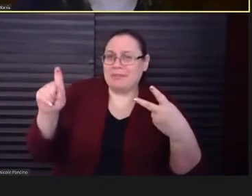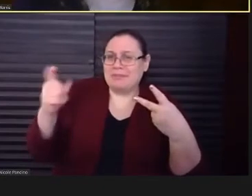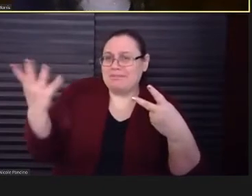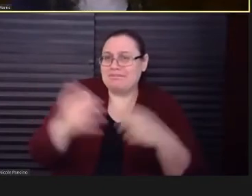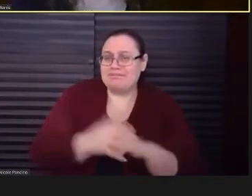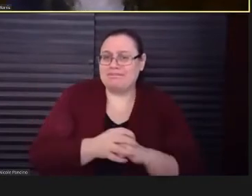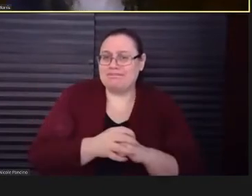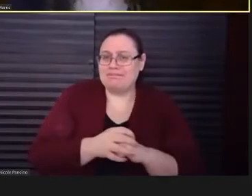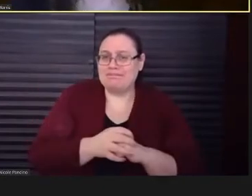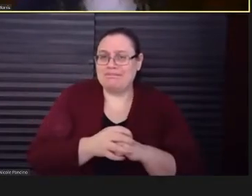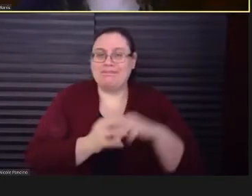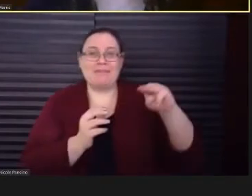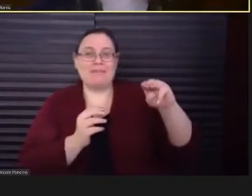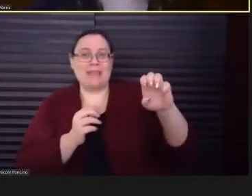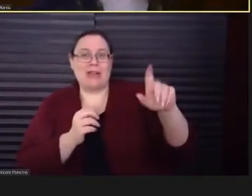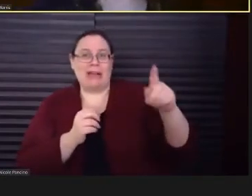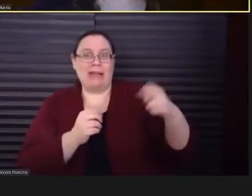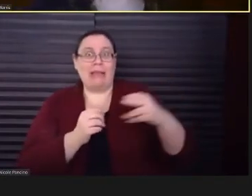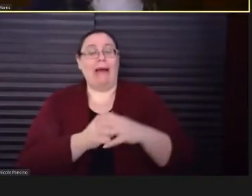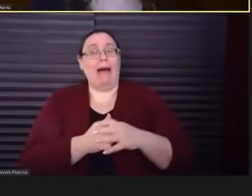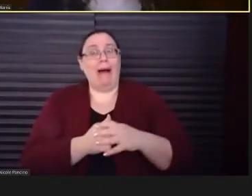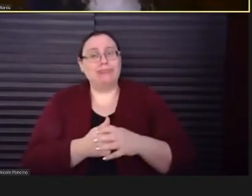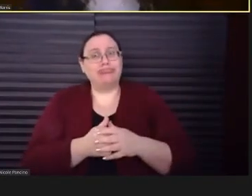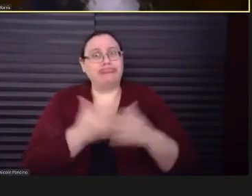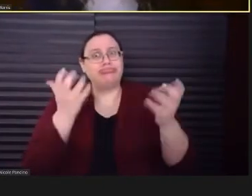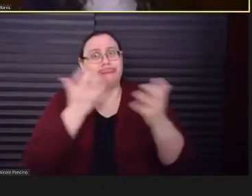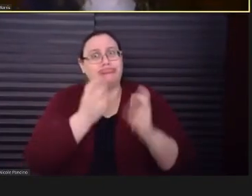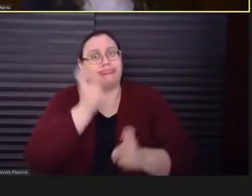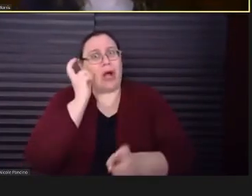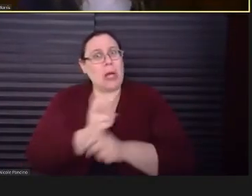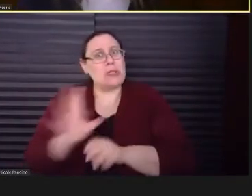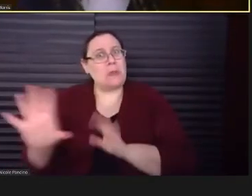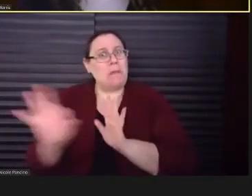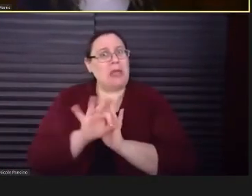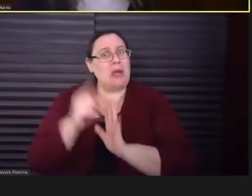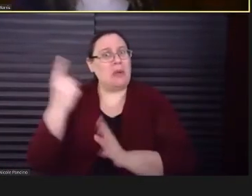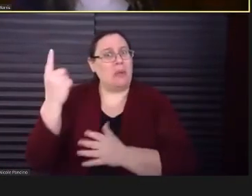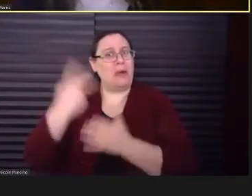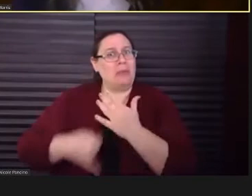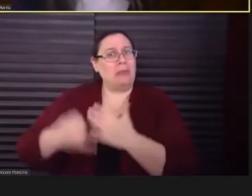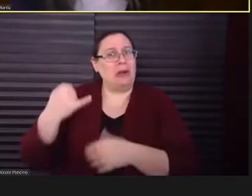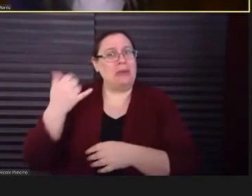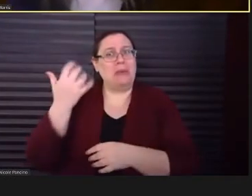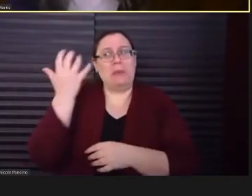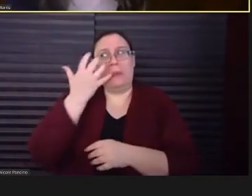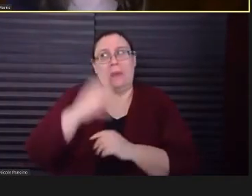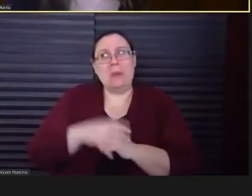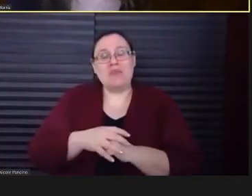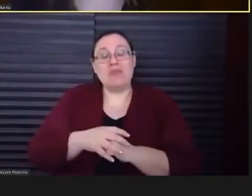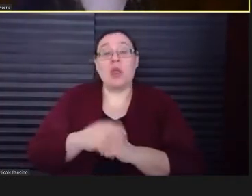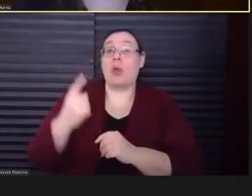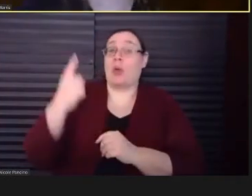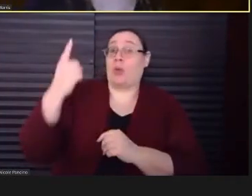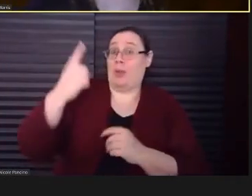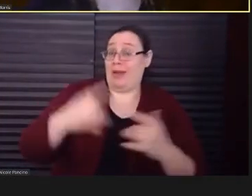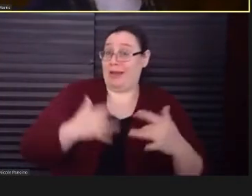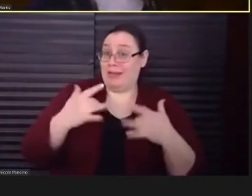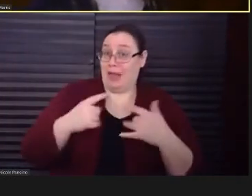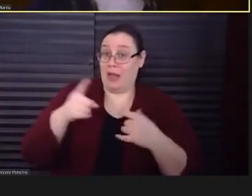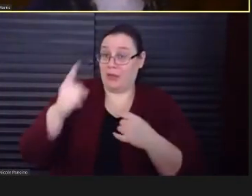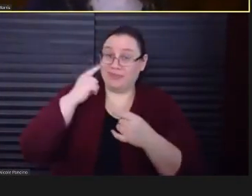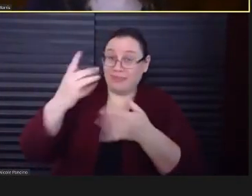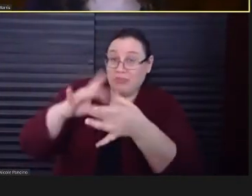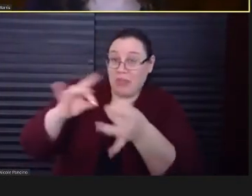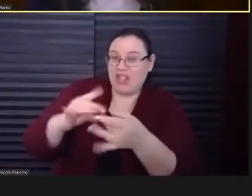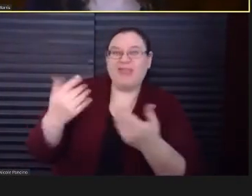Well, it's hard to choose just a single project. I think one that is exciting that you mentioned and has been in the